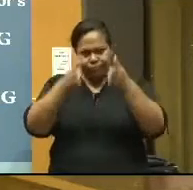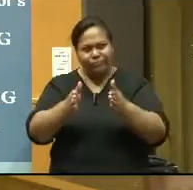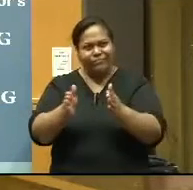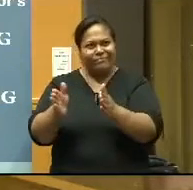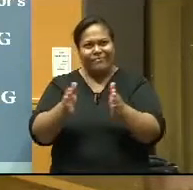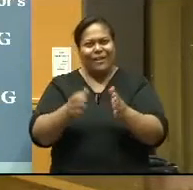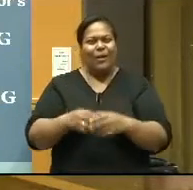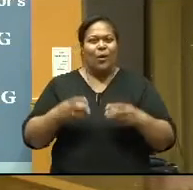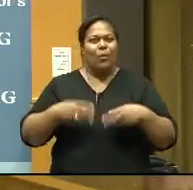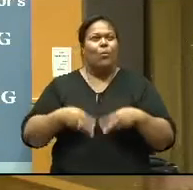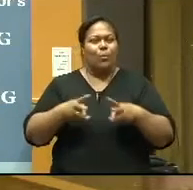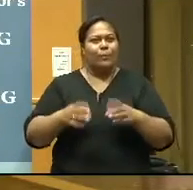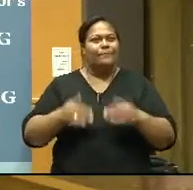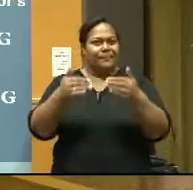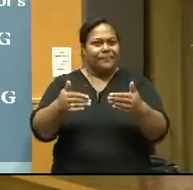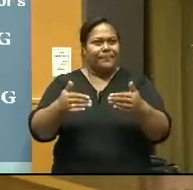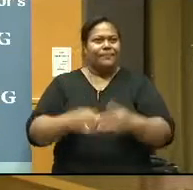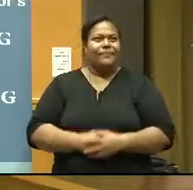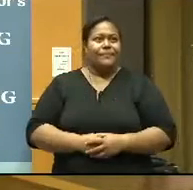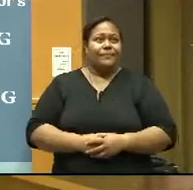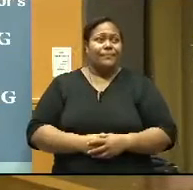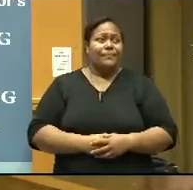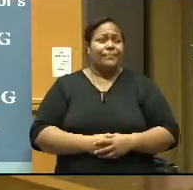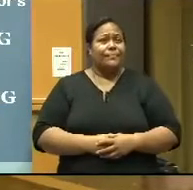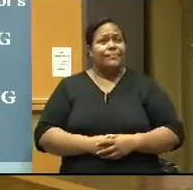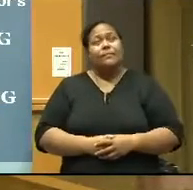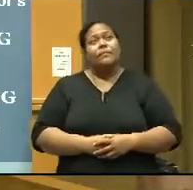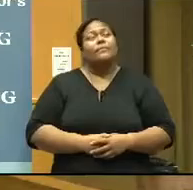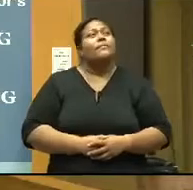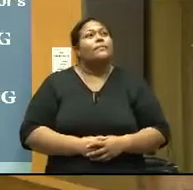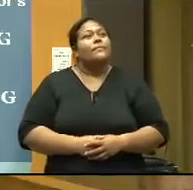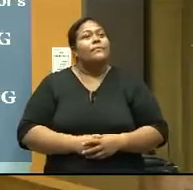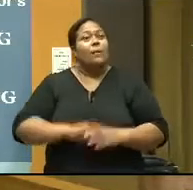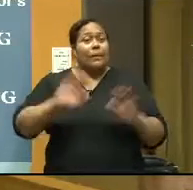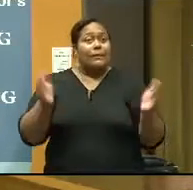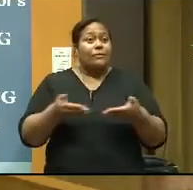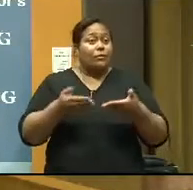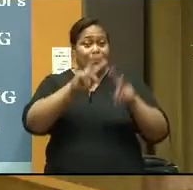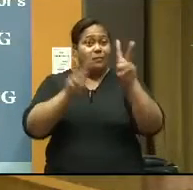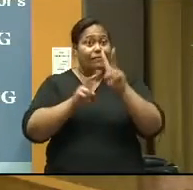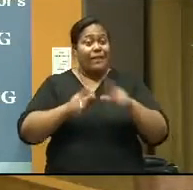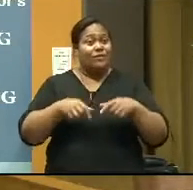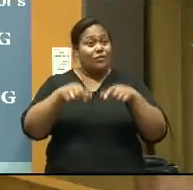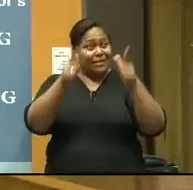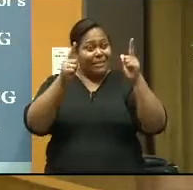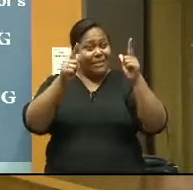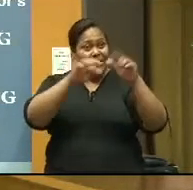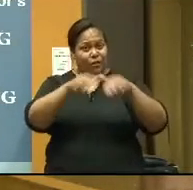in the new plan. Now, I introduced the Vice-Chancellor's Forum for Learning and Teaching